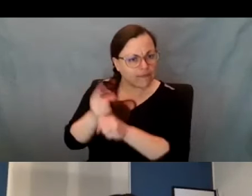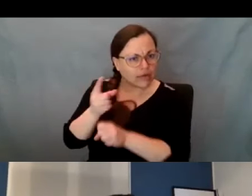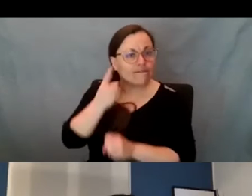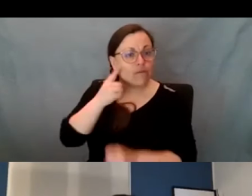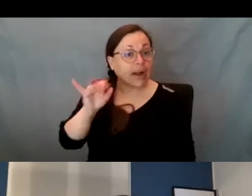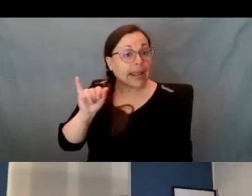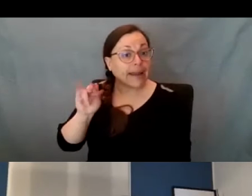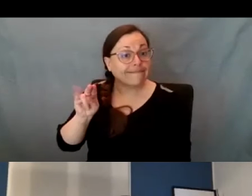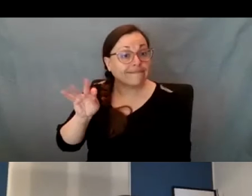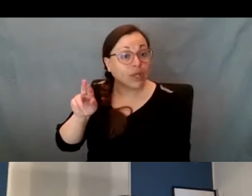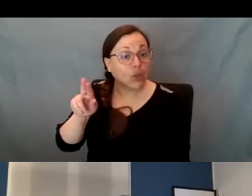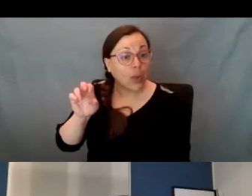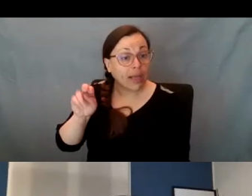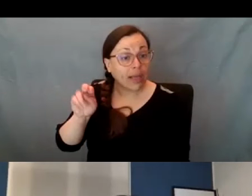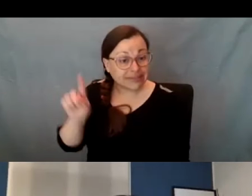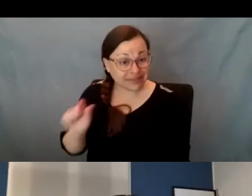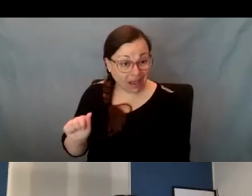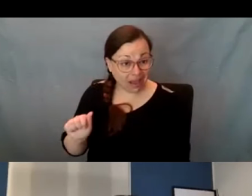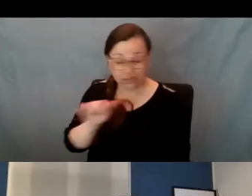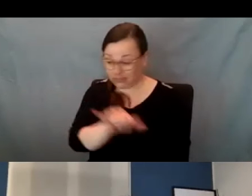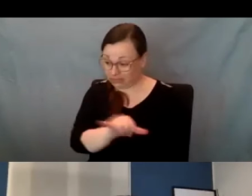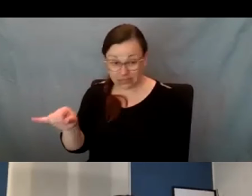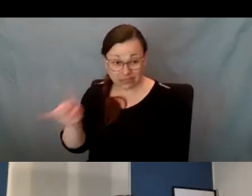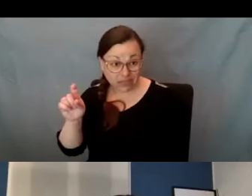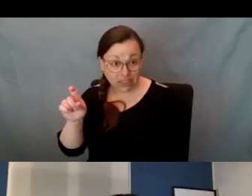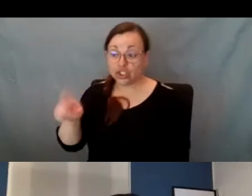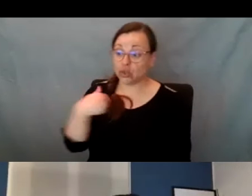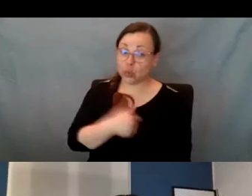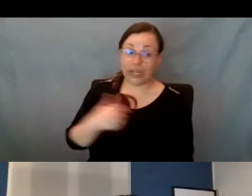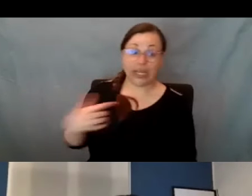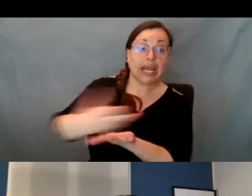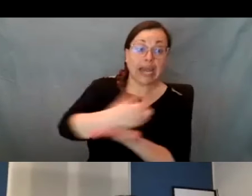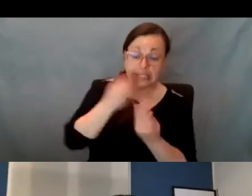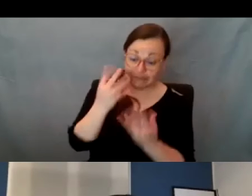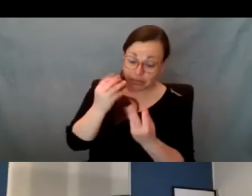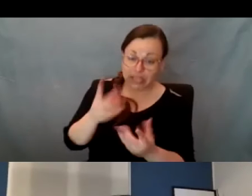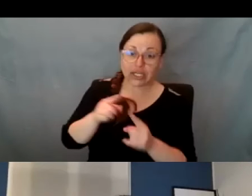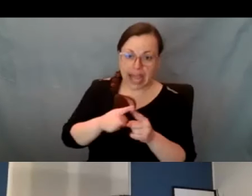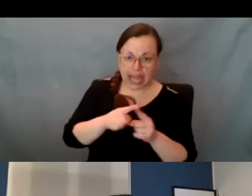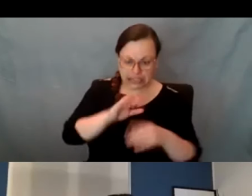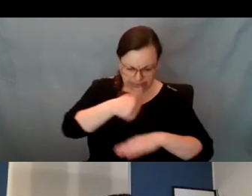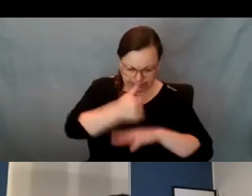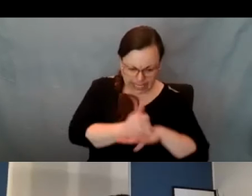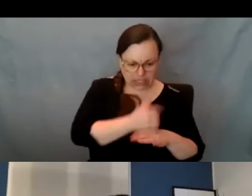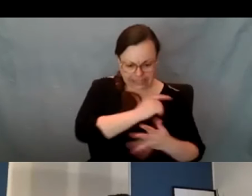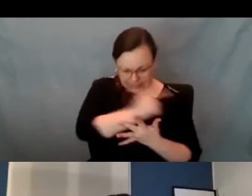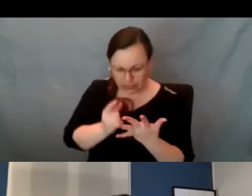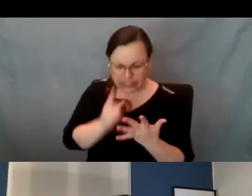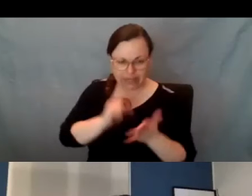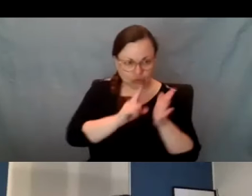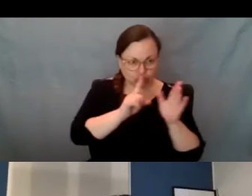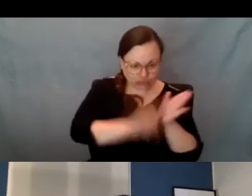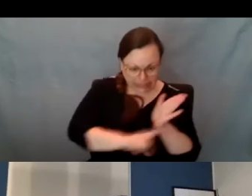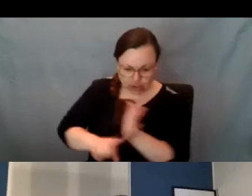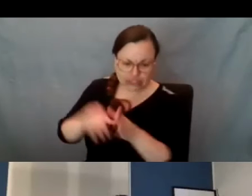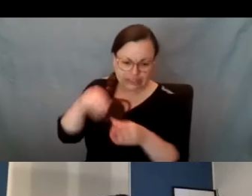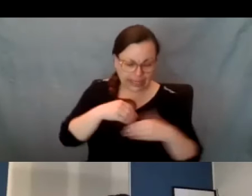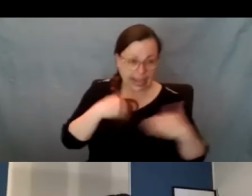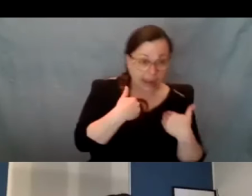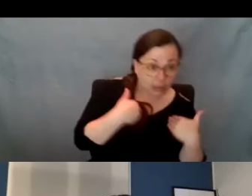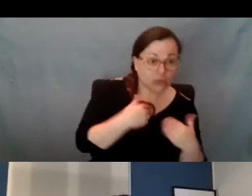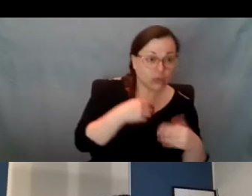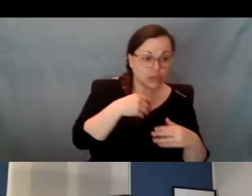Should we collect this information and organize a series of research in animals, in the laboratory, but